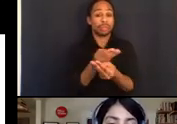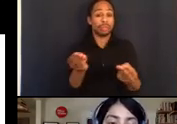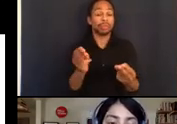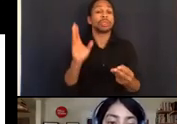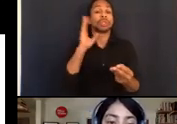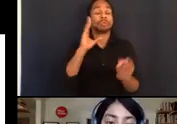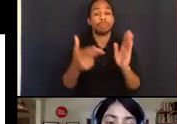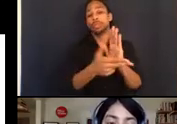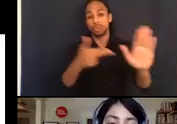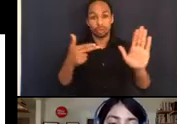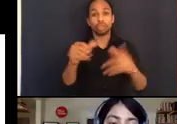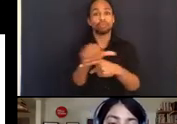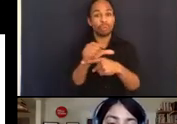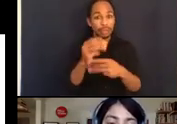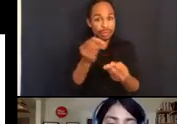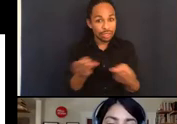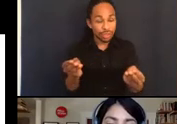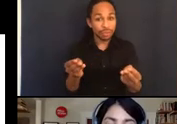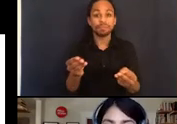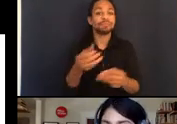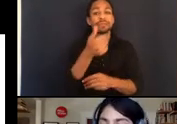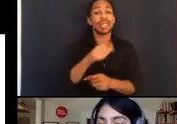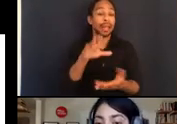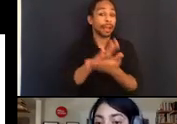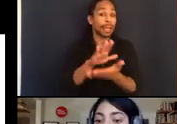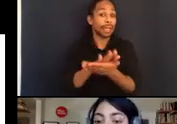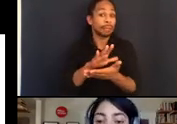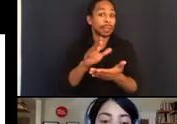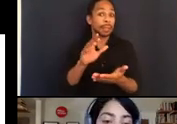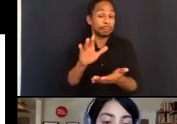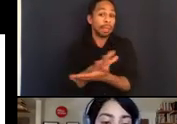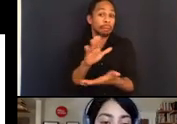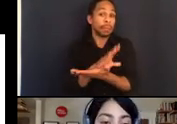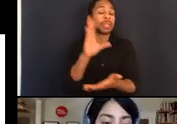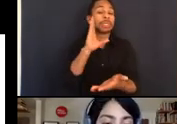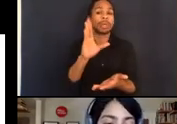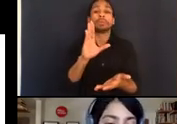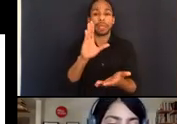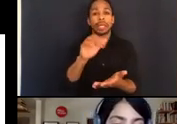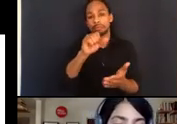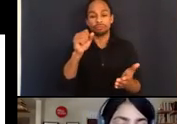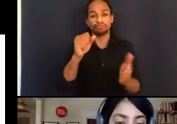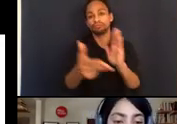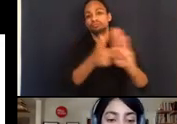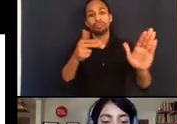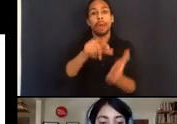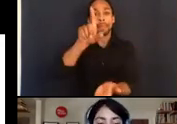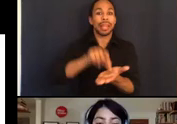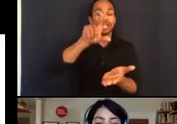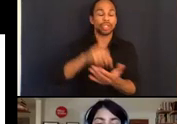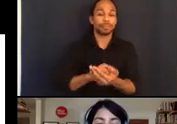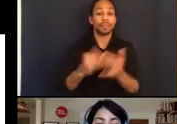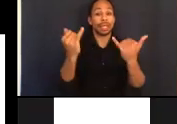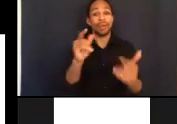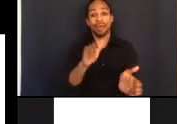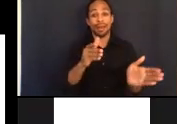training materials, and any academic papers will go under publication. And that's it. Next, Seth Holmes.